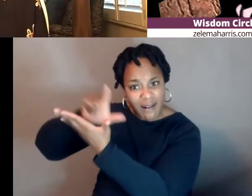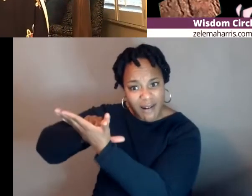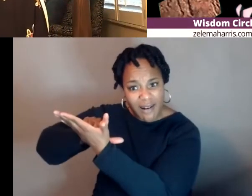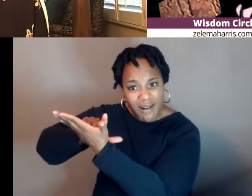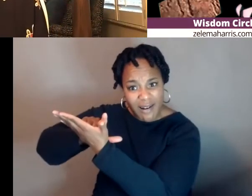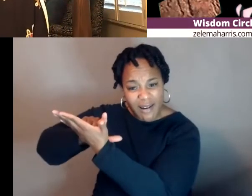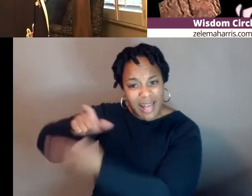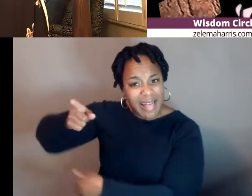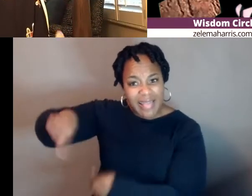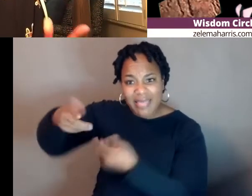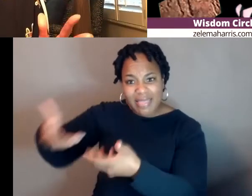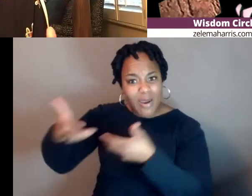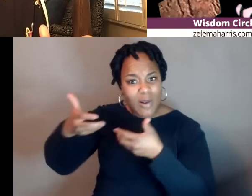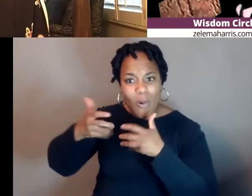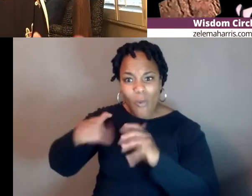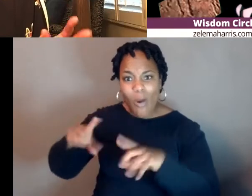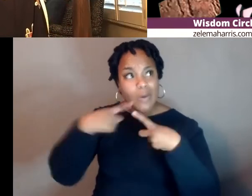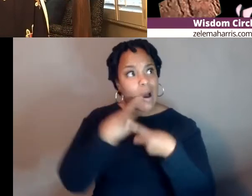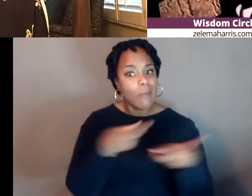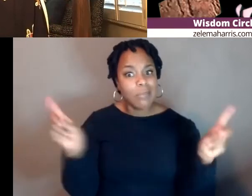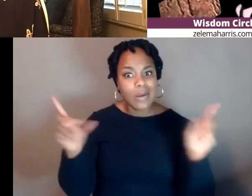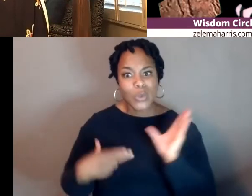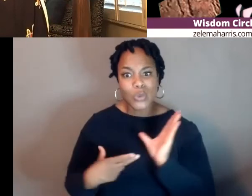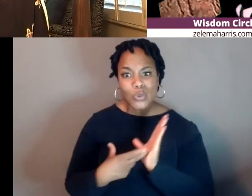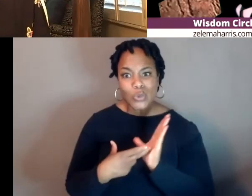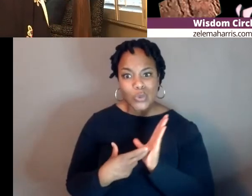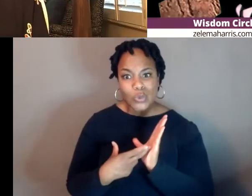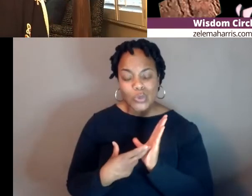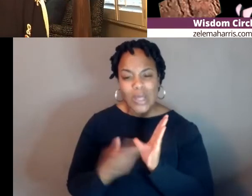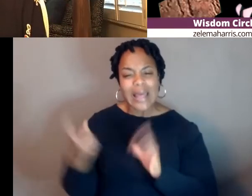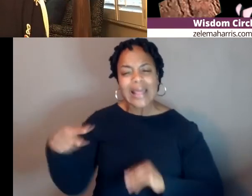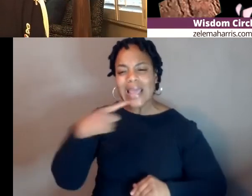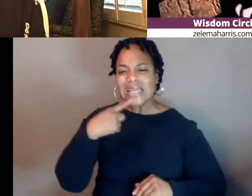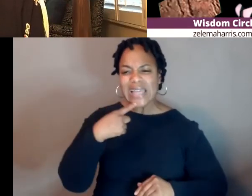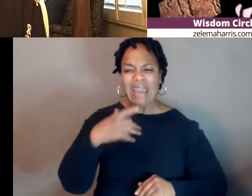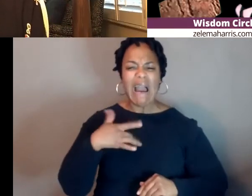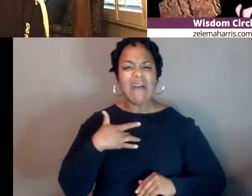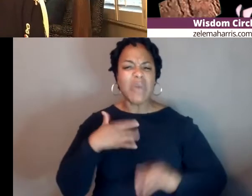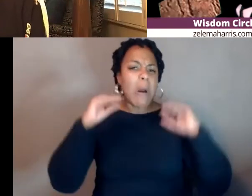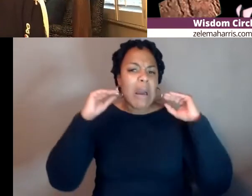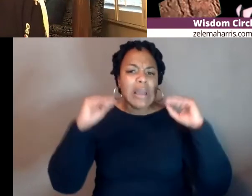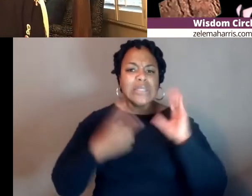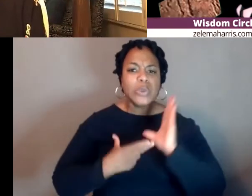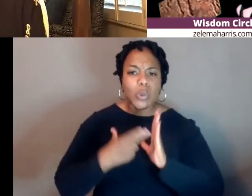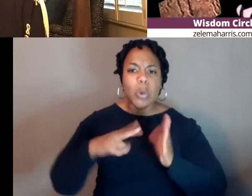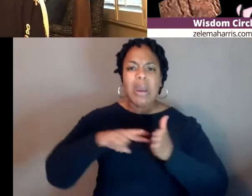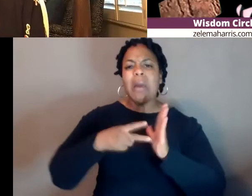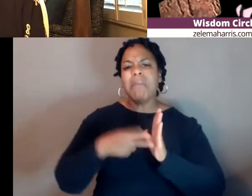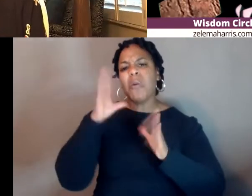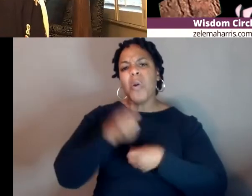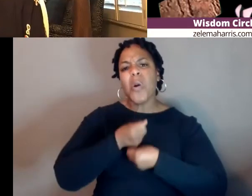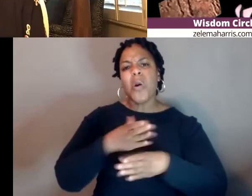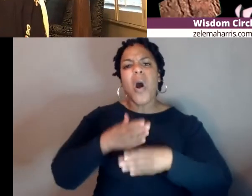truth told. They think it's divisive. So as a country, we